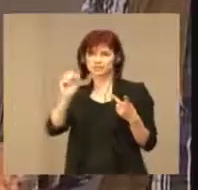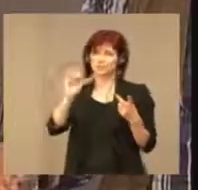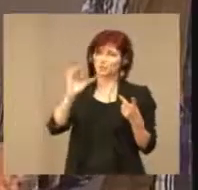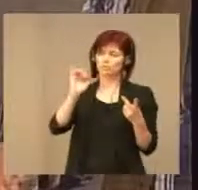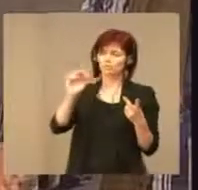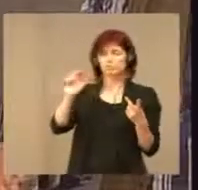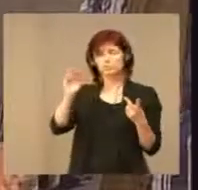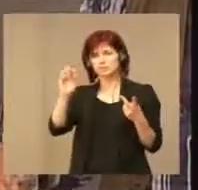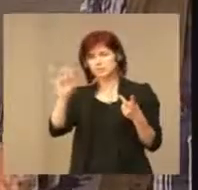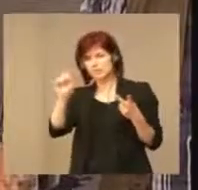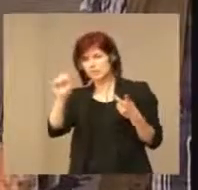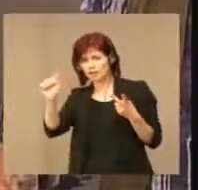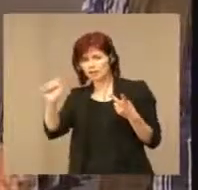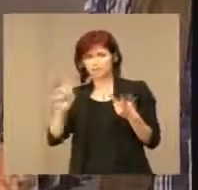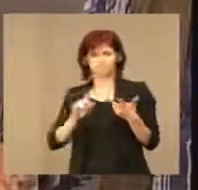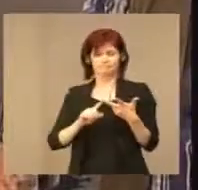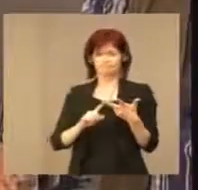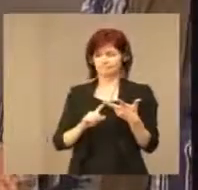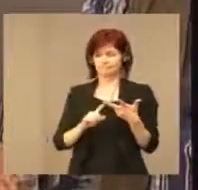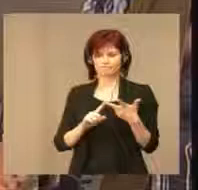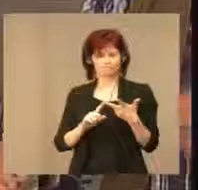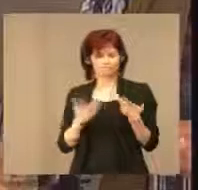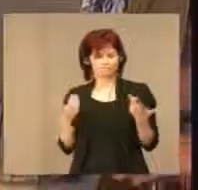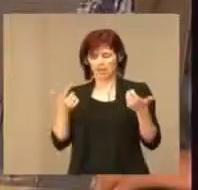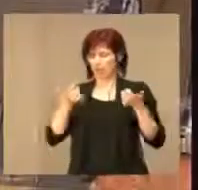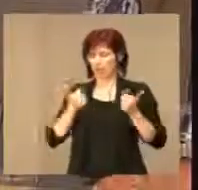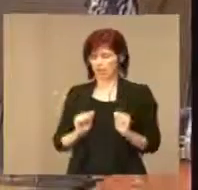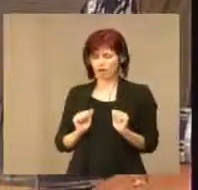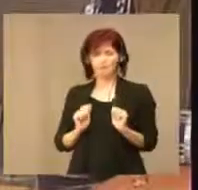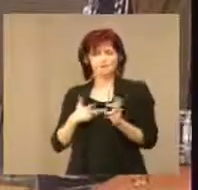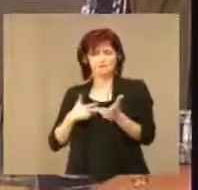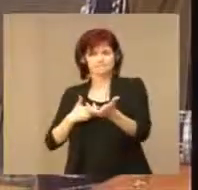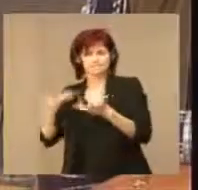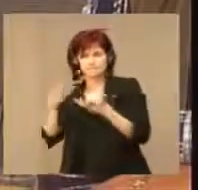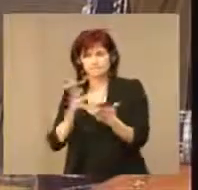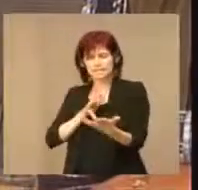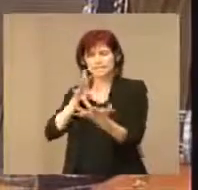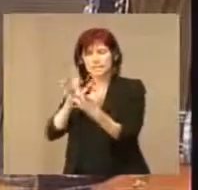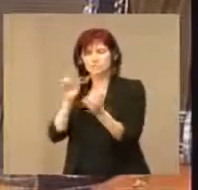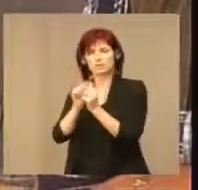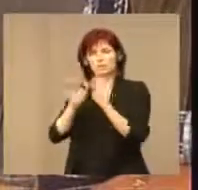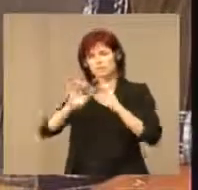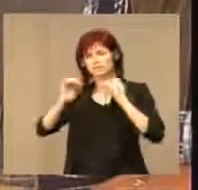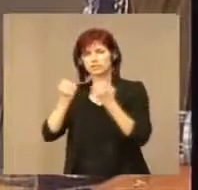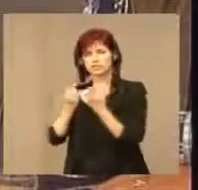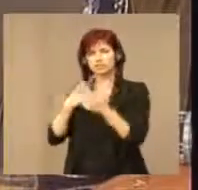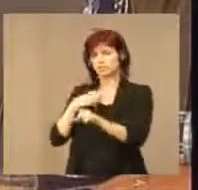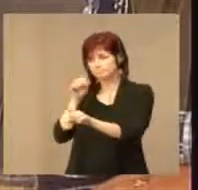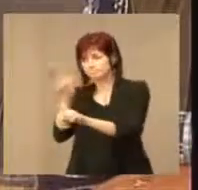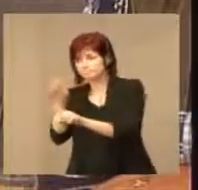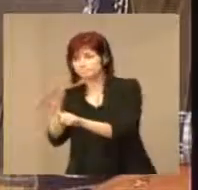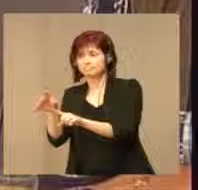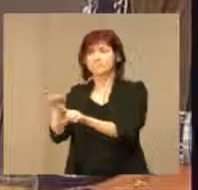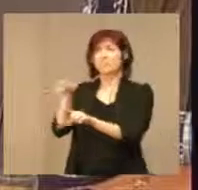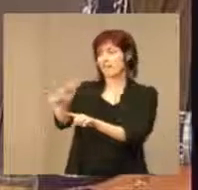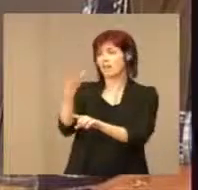We try and work with community organizations, and maybe they help us do a bit